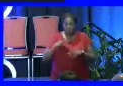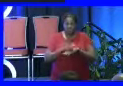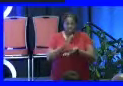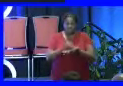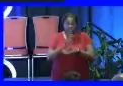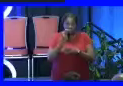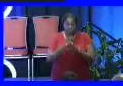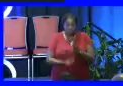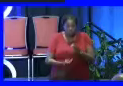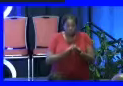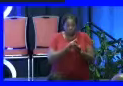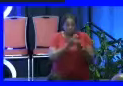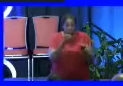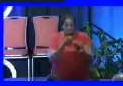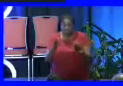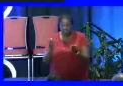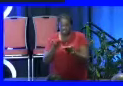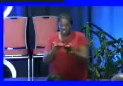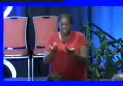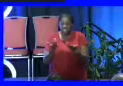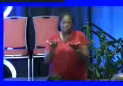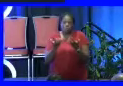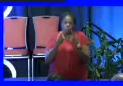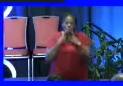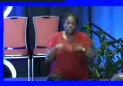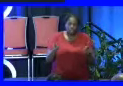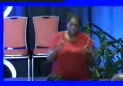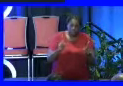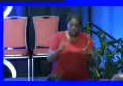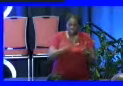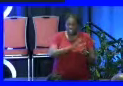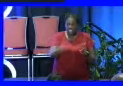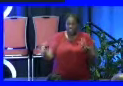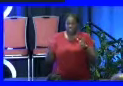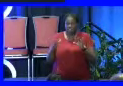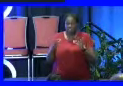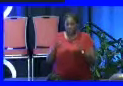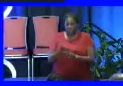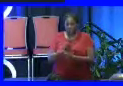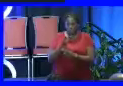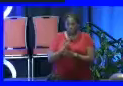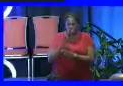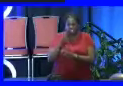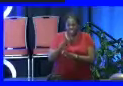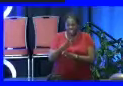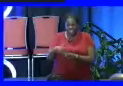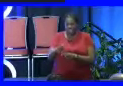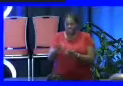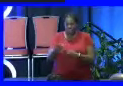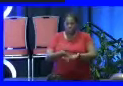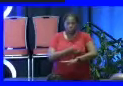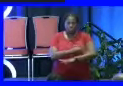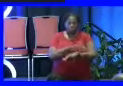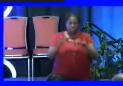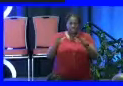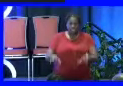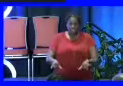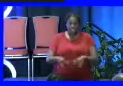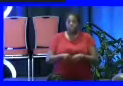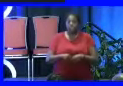managers to tell them about what we were trying to do and receive their feedback for what they would like to see within this system. And